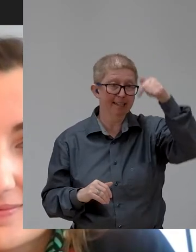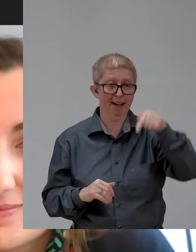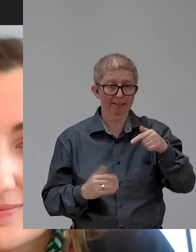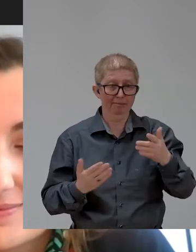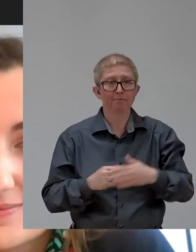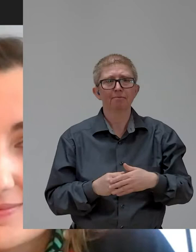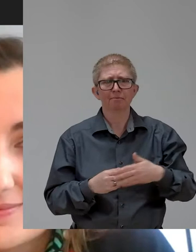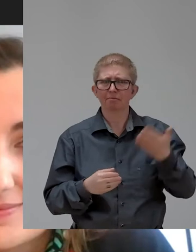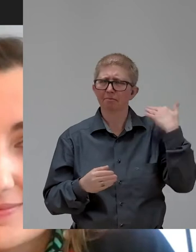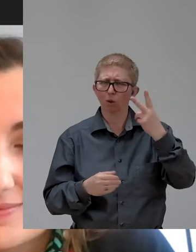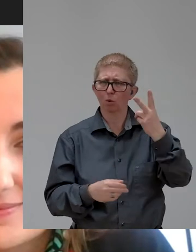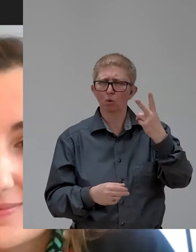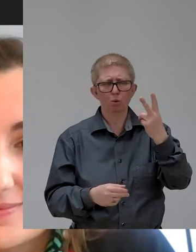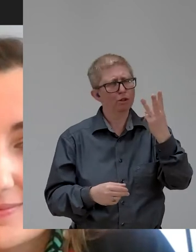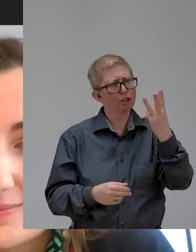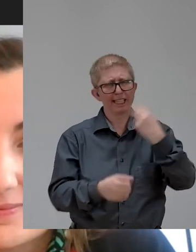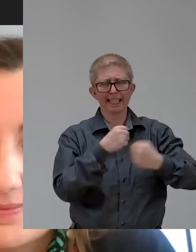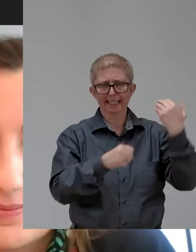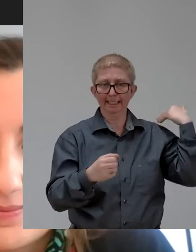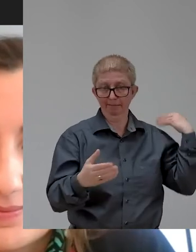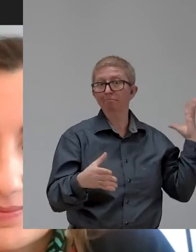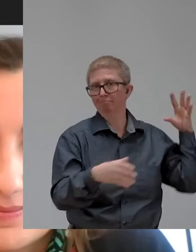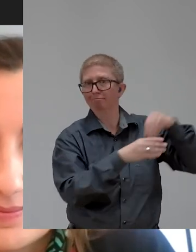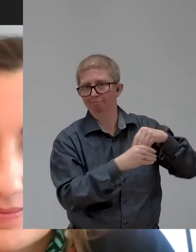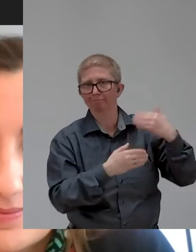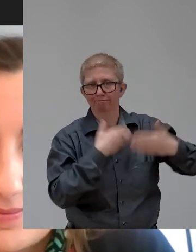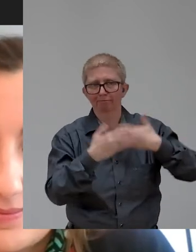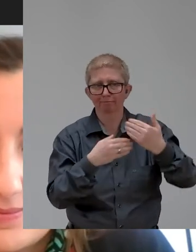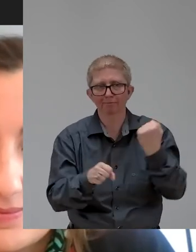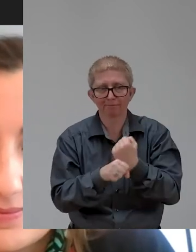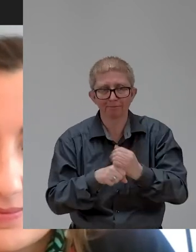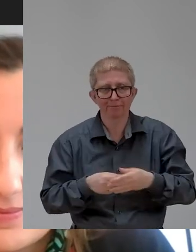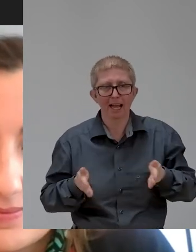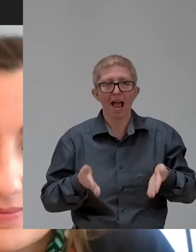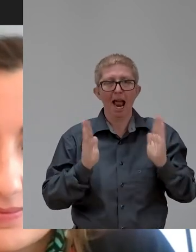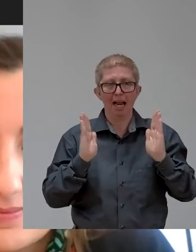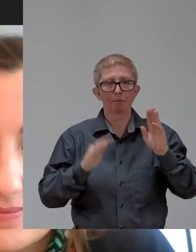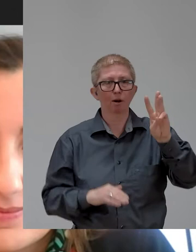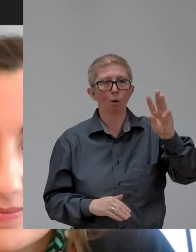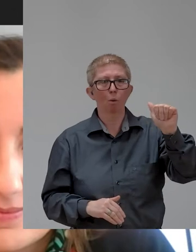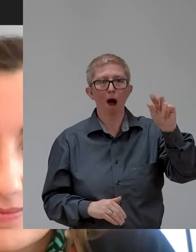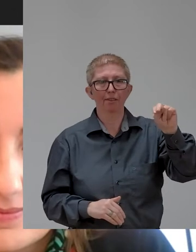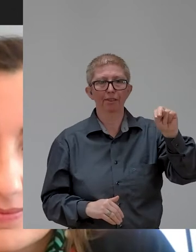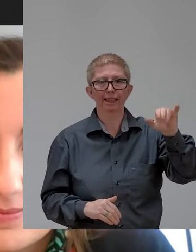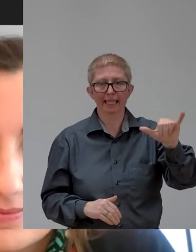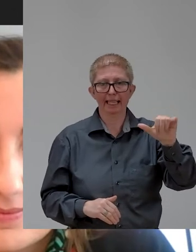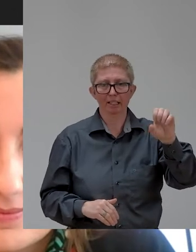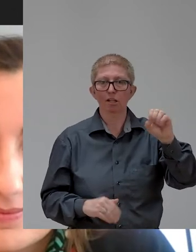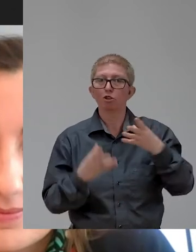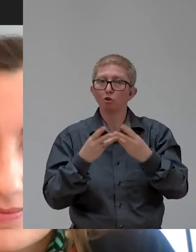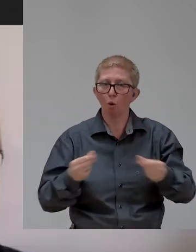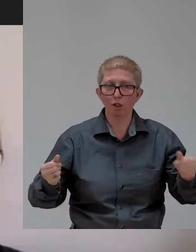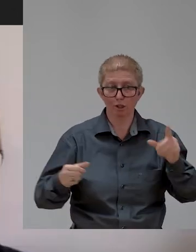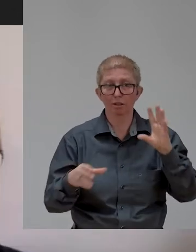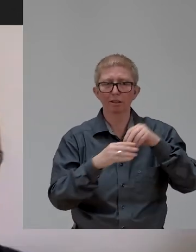ago with their Enable Vani solution, which, and I think he has very exciting news to share with us a bit later, because this